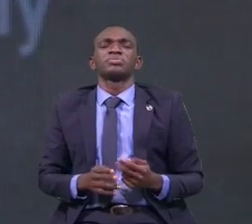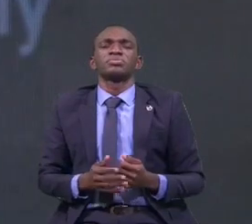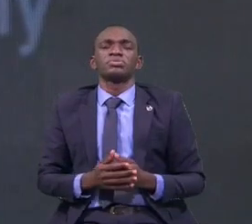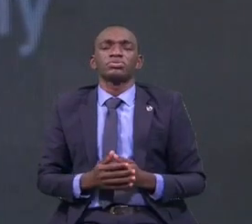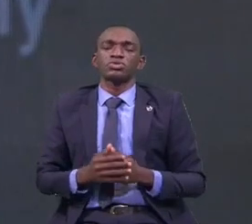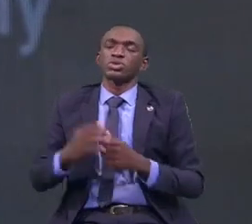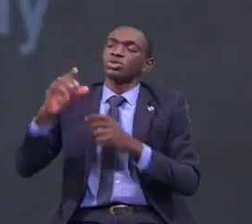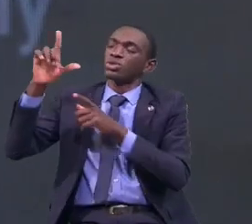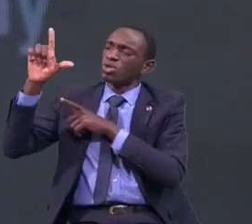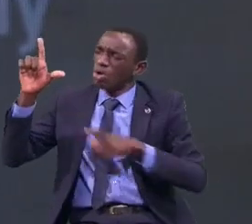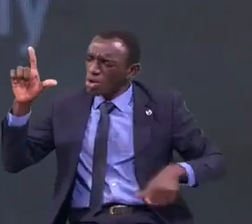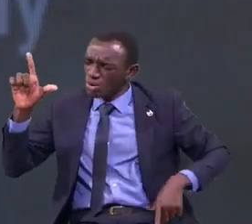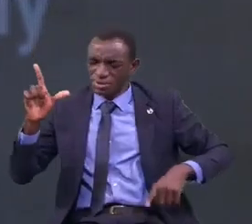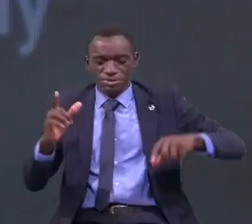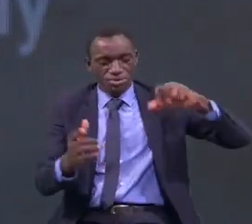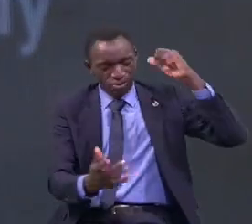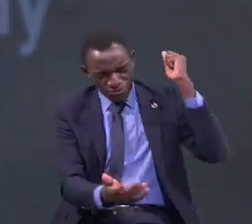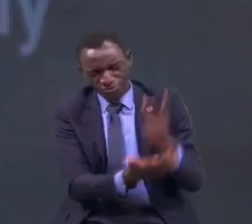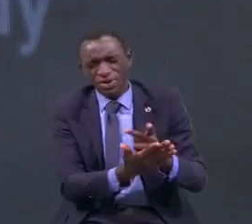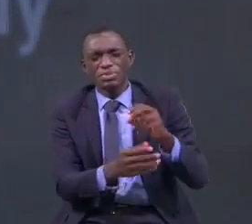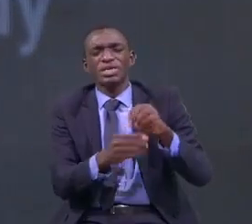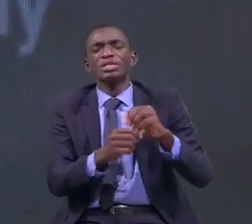Lord, confirm it in every life.